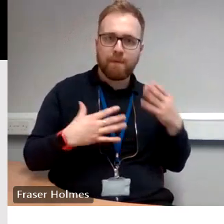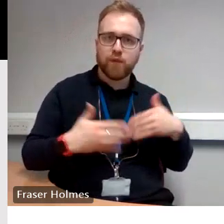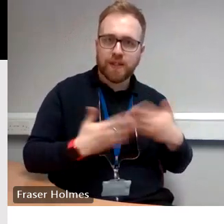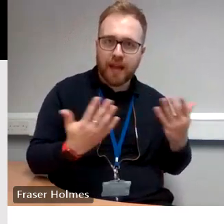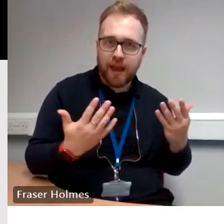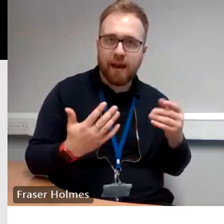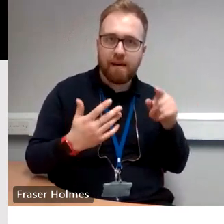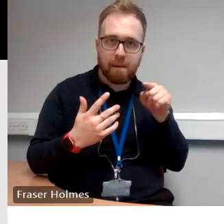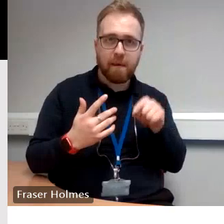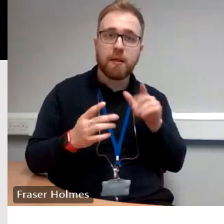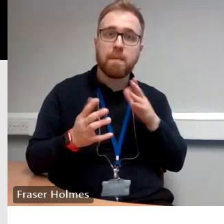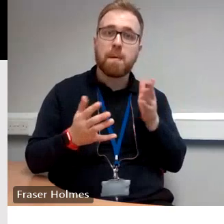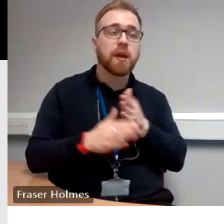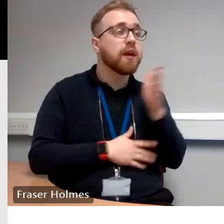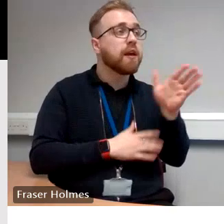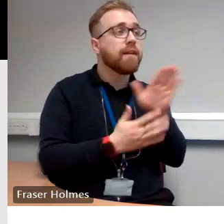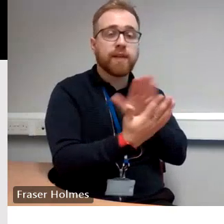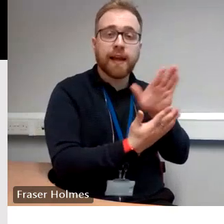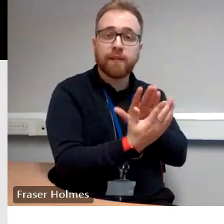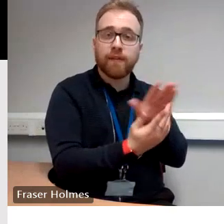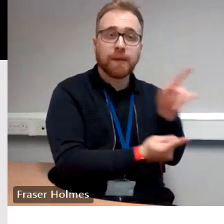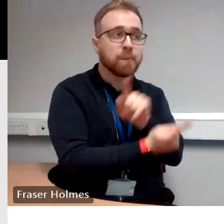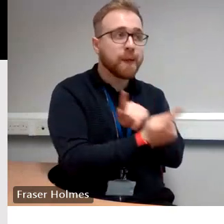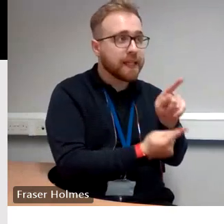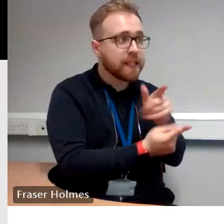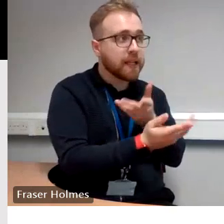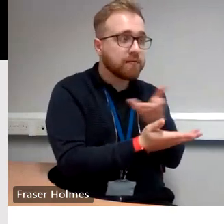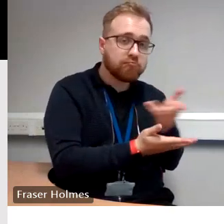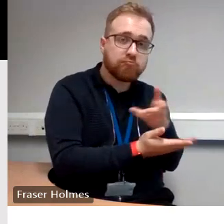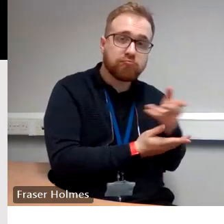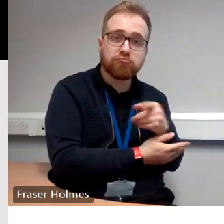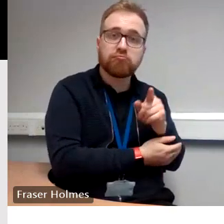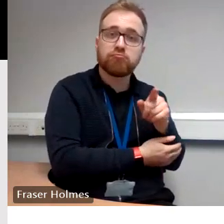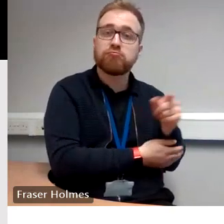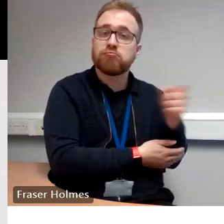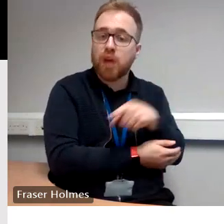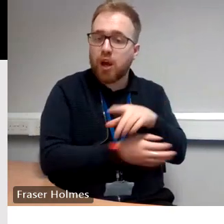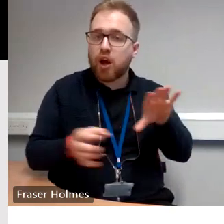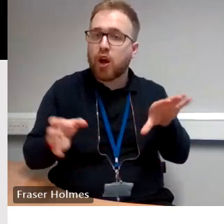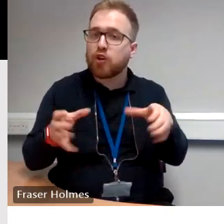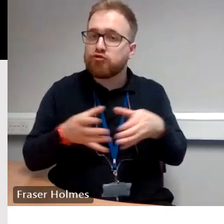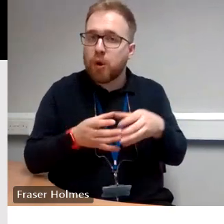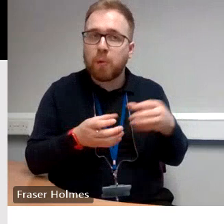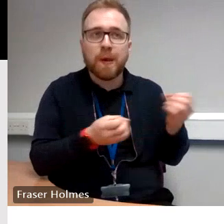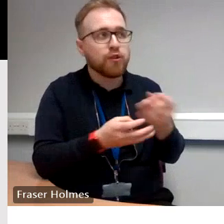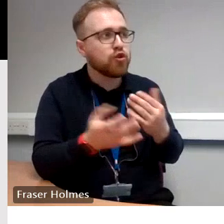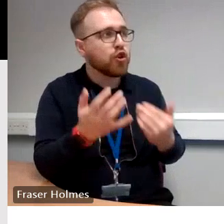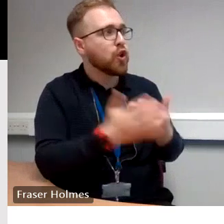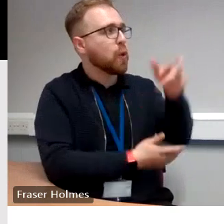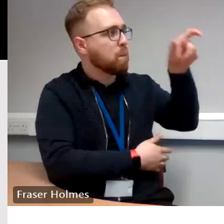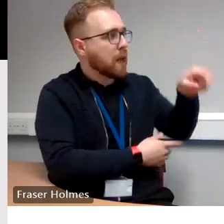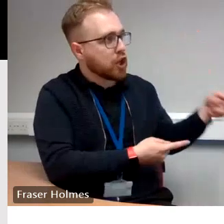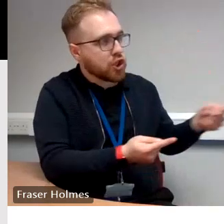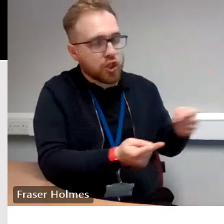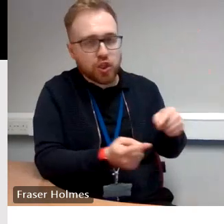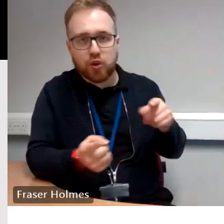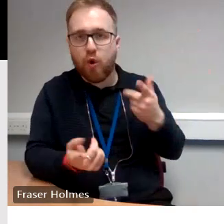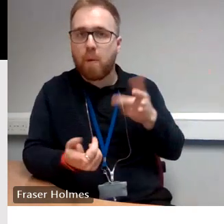they might go out for a face-to-face meeting, go out to a group, introduce a patient there. They might meet them